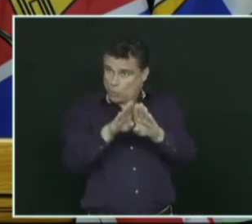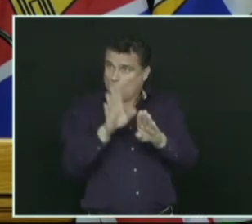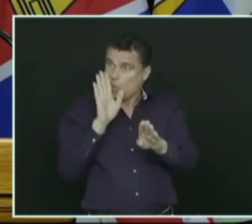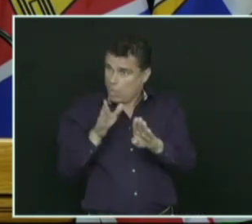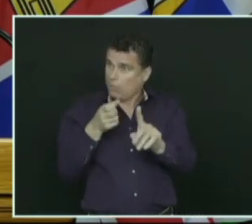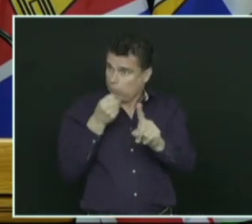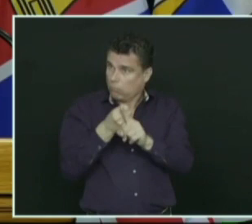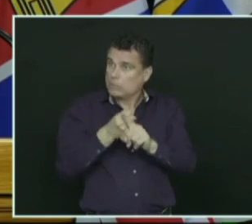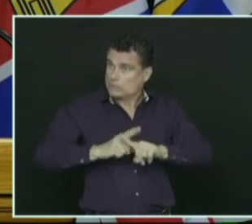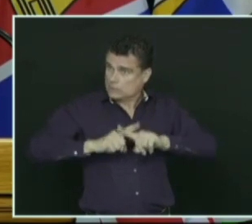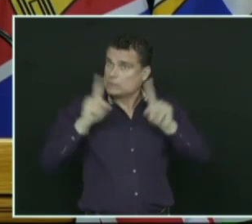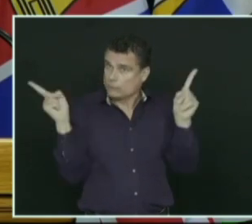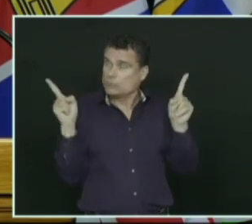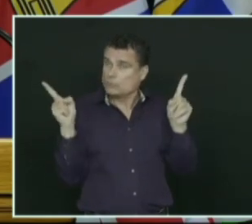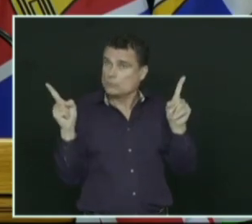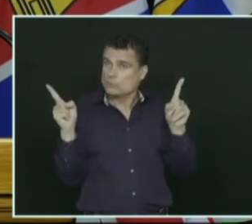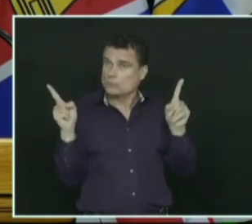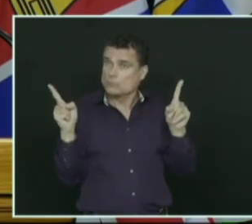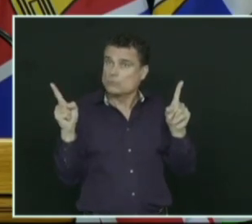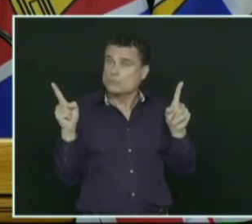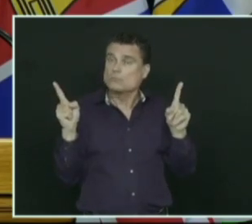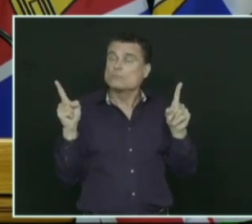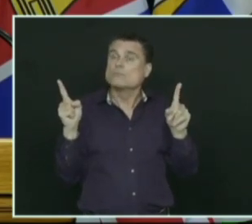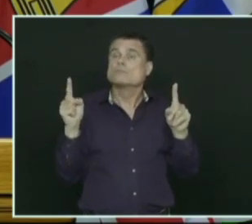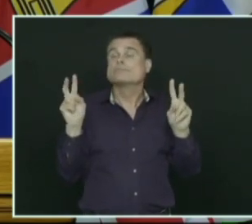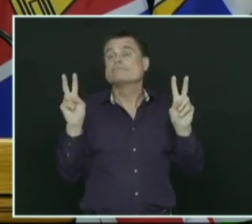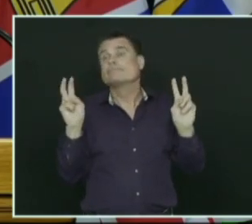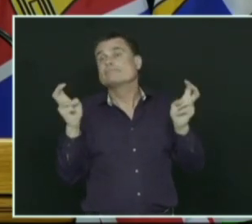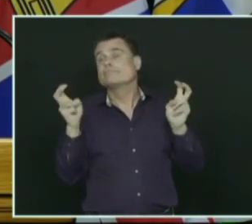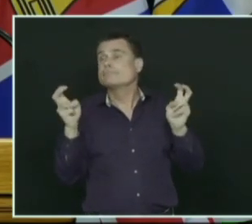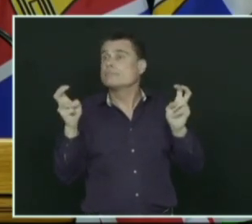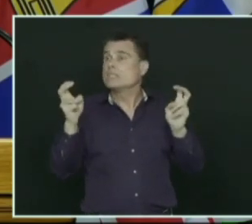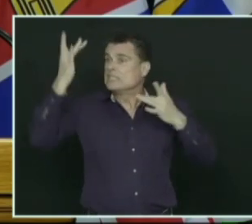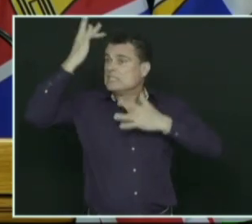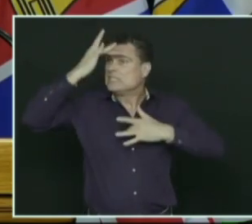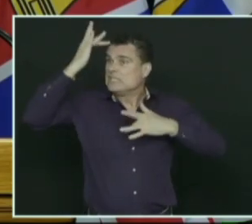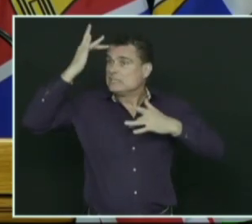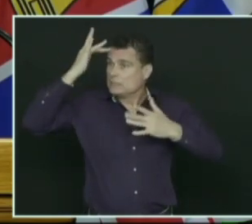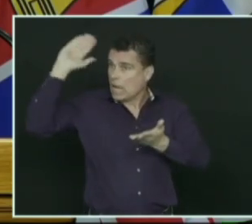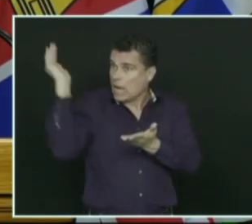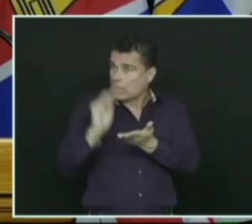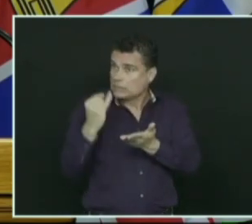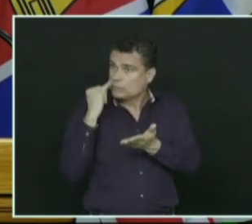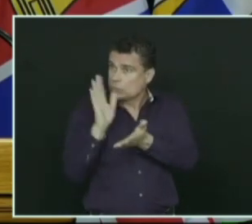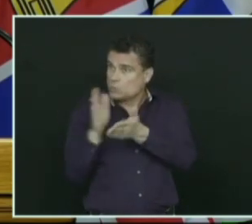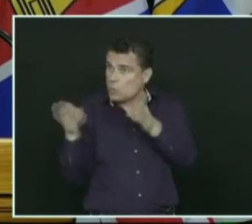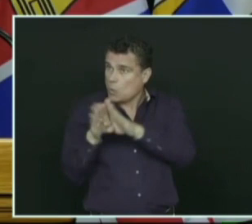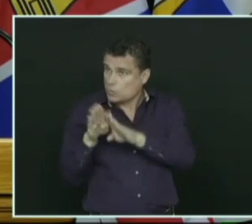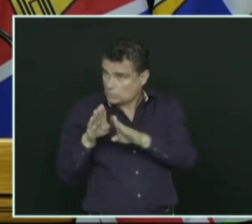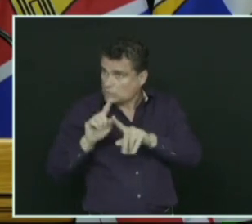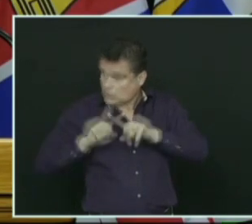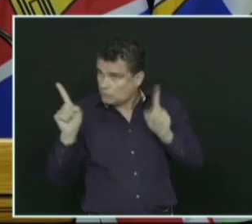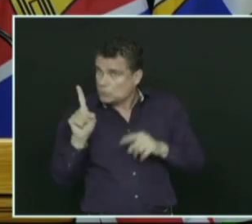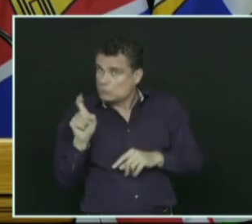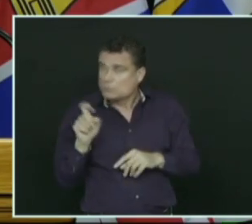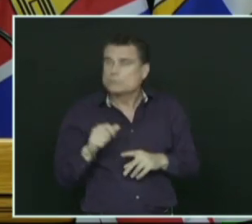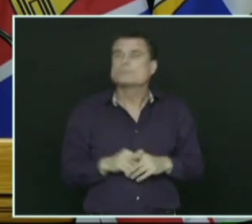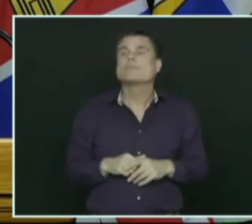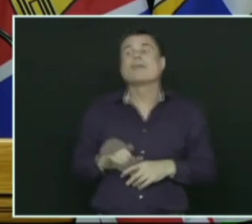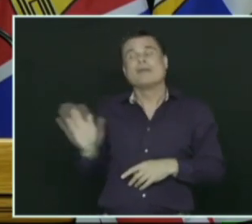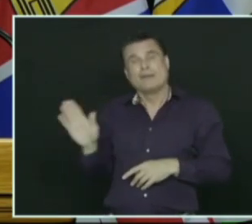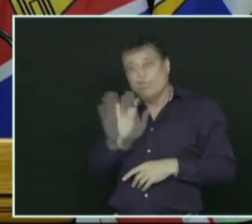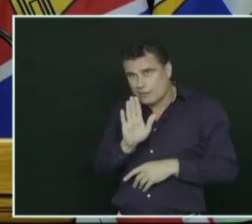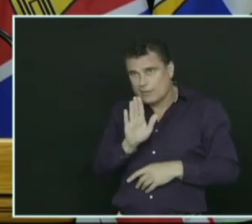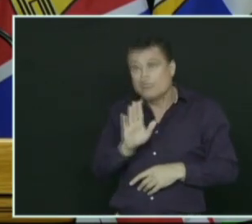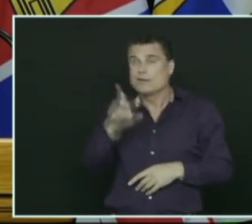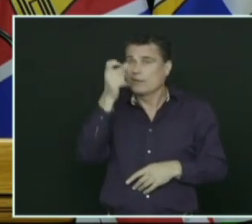a chaotic home life, who may have challenges with food security in their home life, may have issues issues with